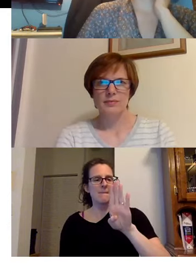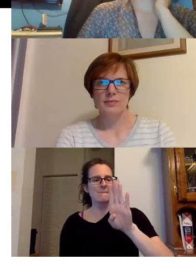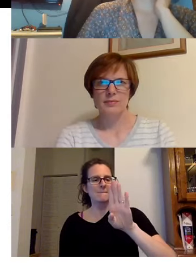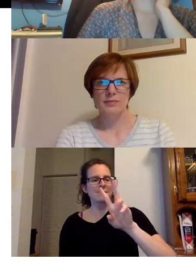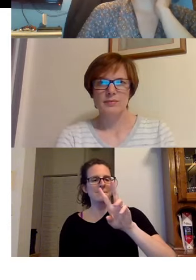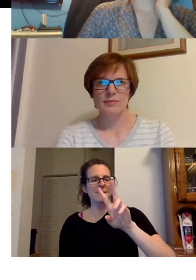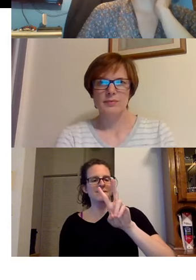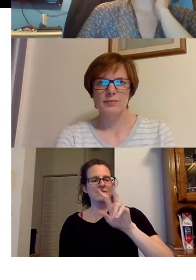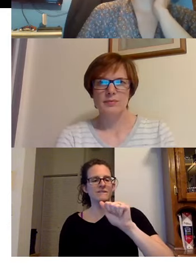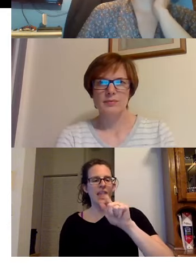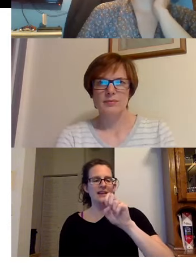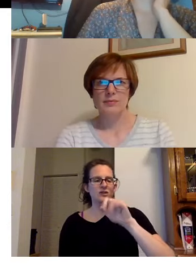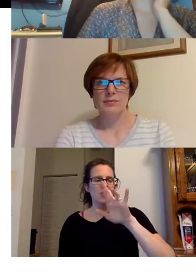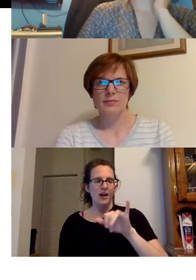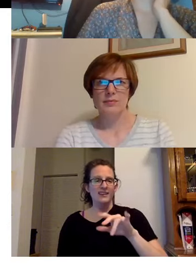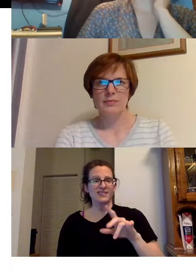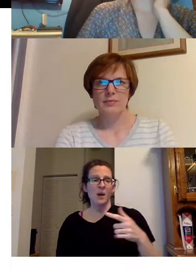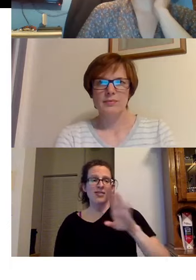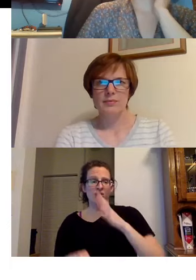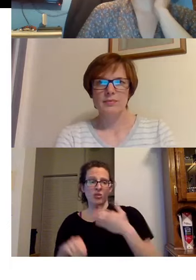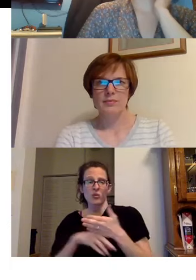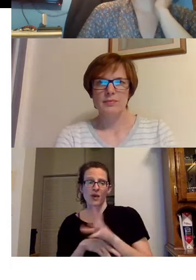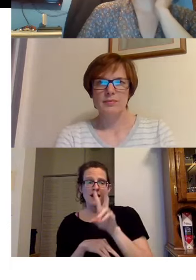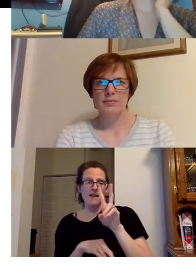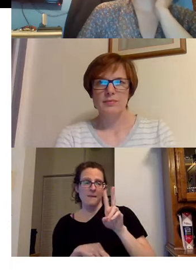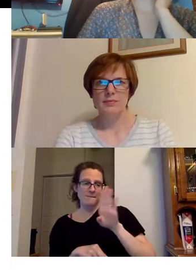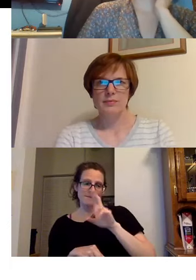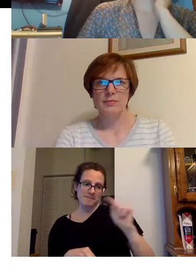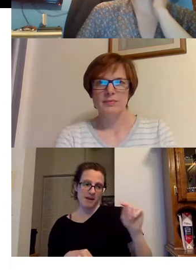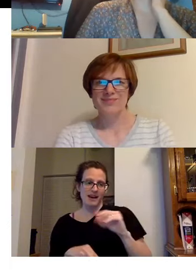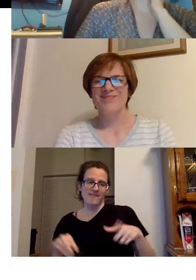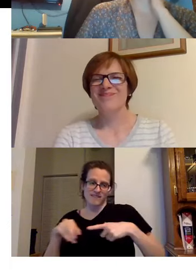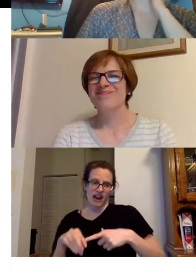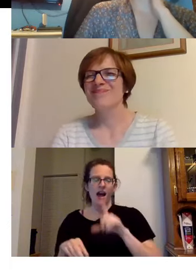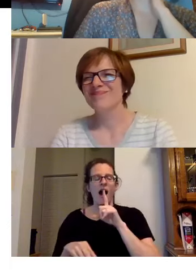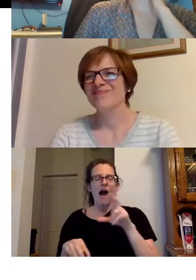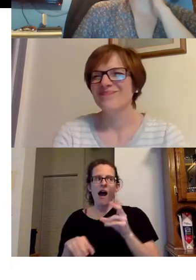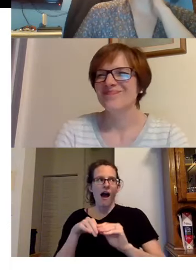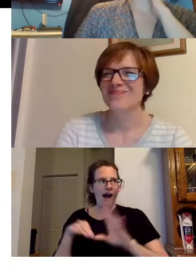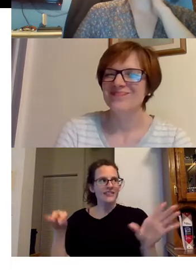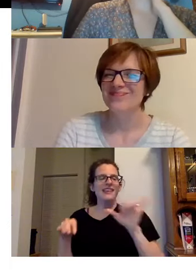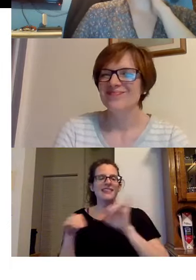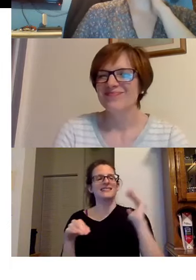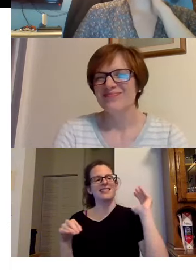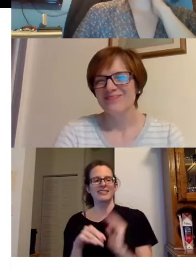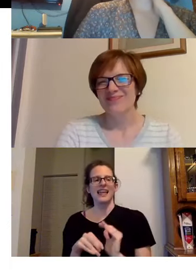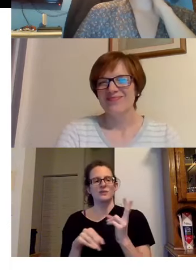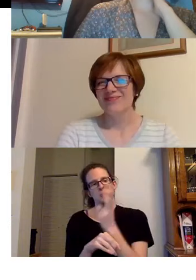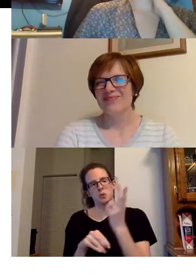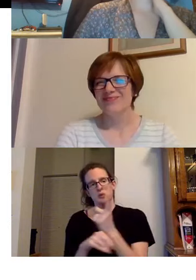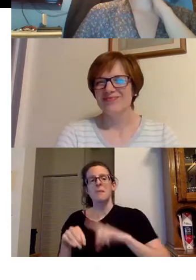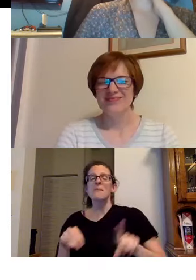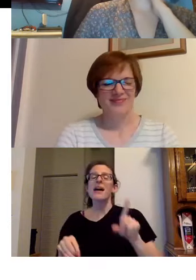vaginal suppositories. Those methods are a little less popular for obvious reasons, but they are also quite